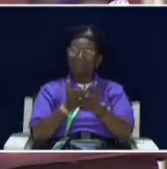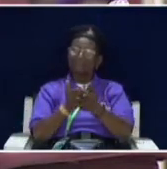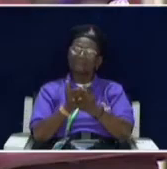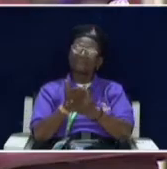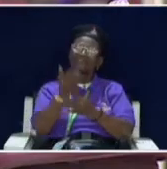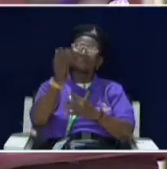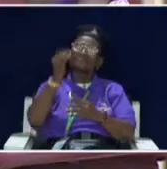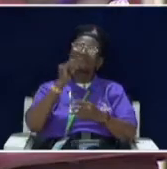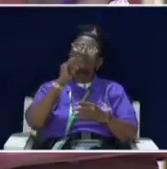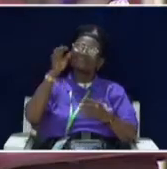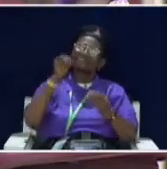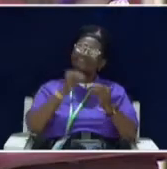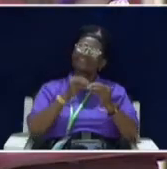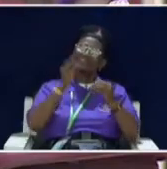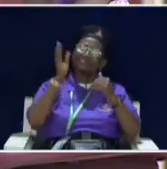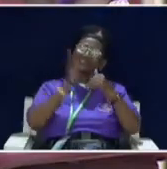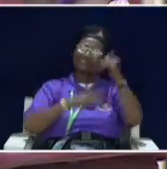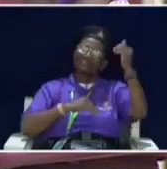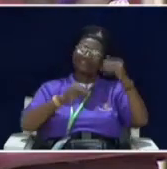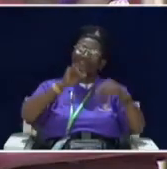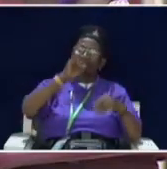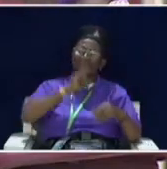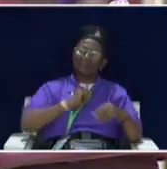can handle.